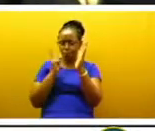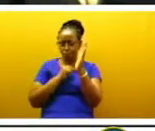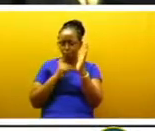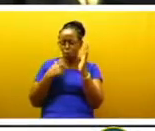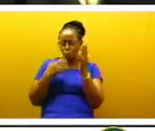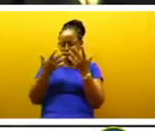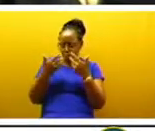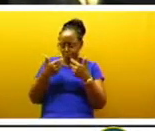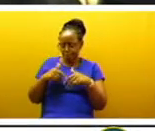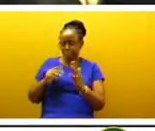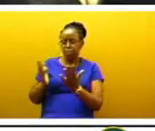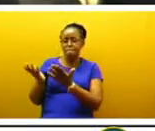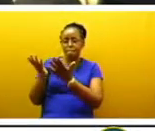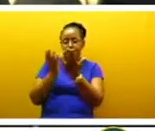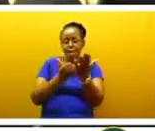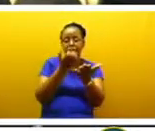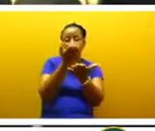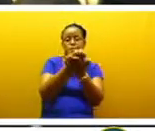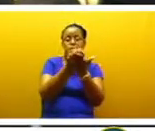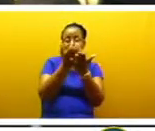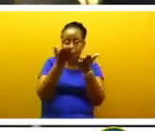your lordships,